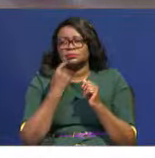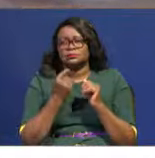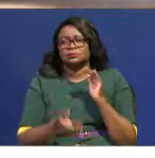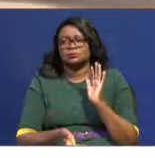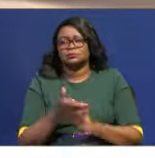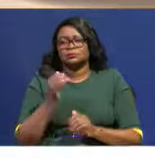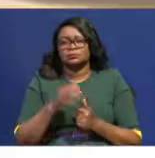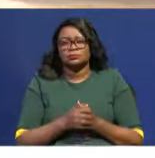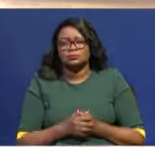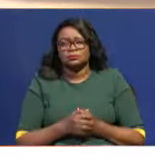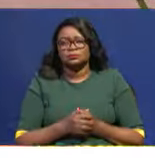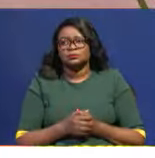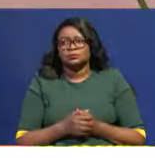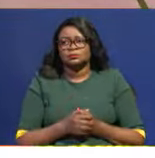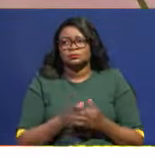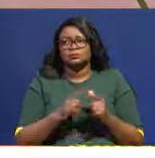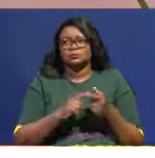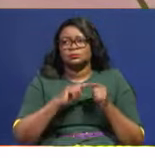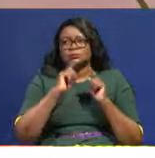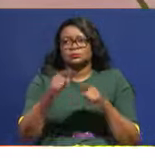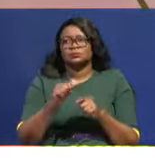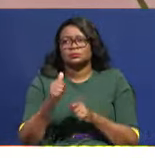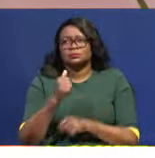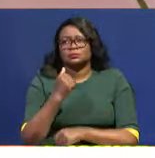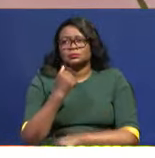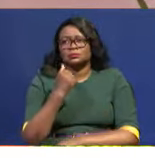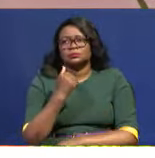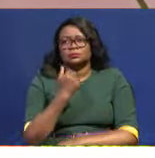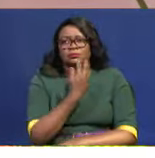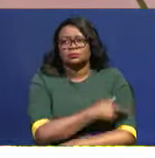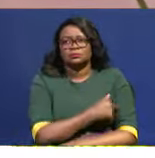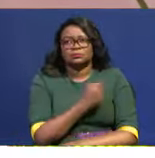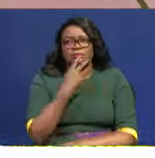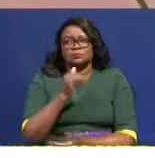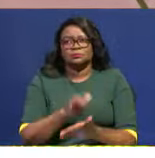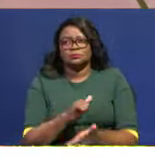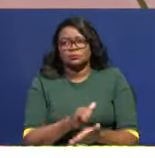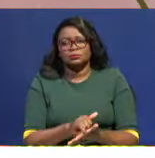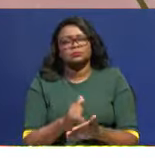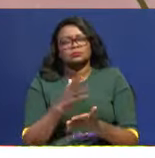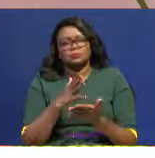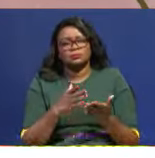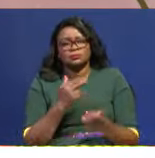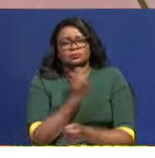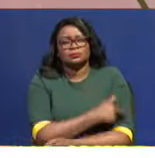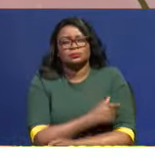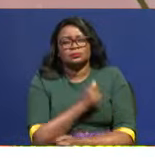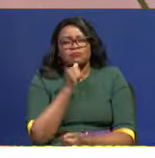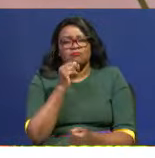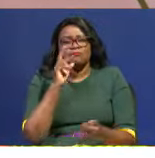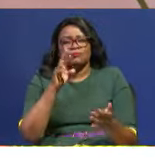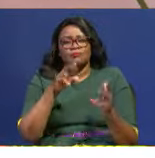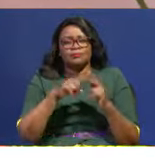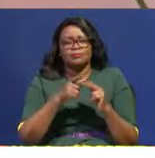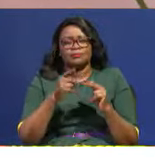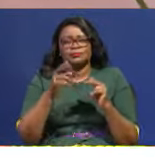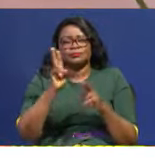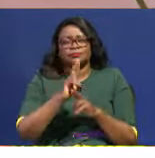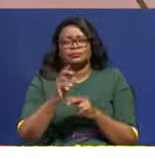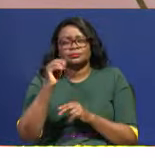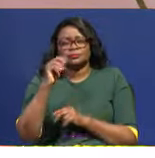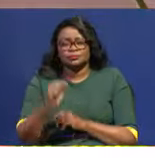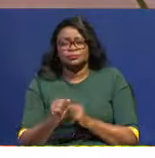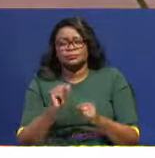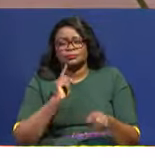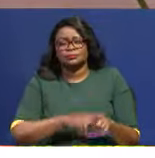immediately. When clients go to other facilities, you find that there are some facilities that have not started using the SHA. So